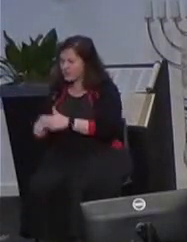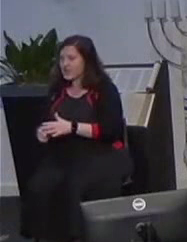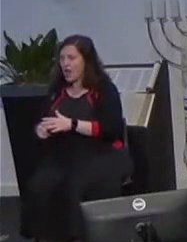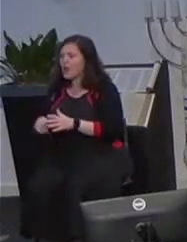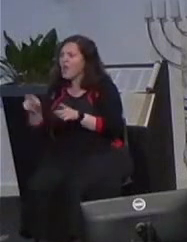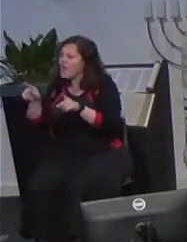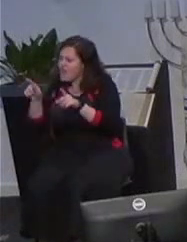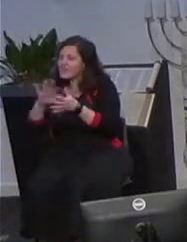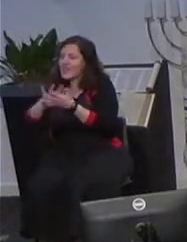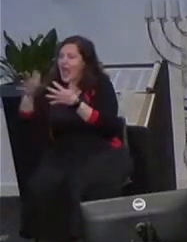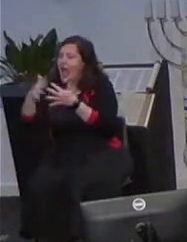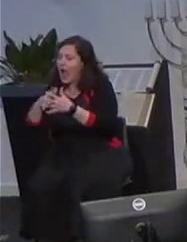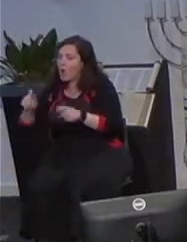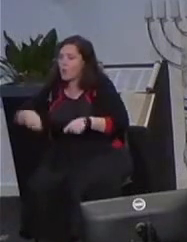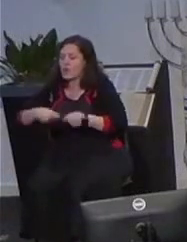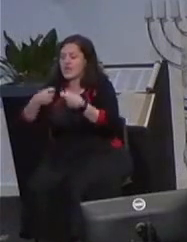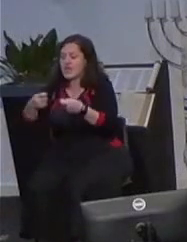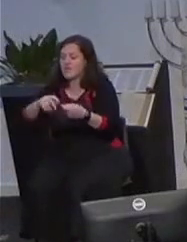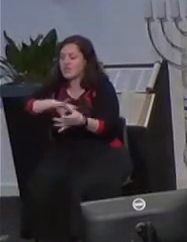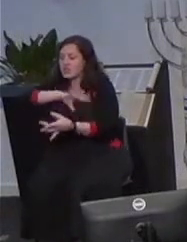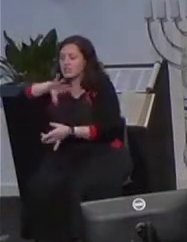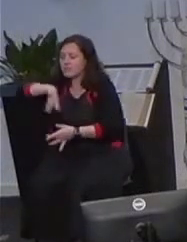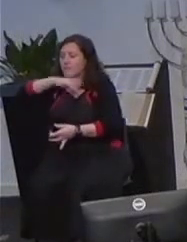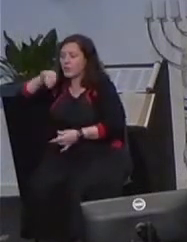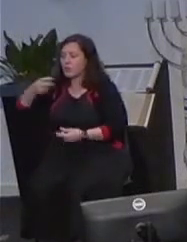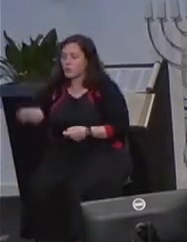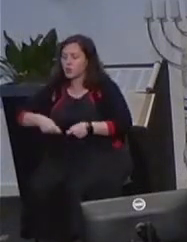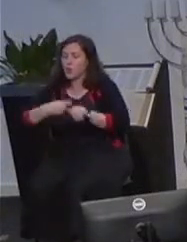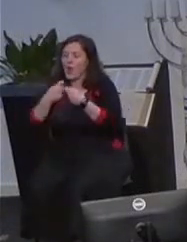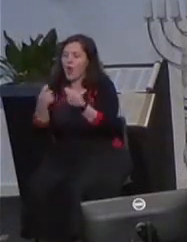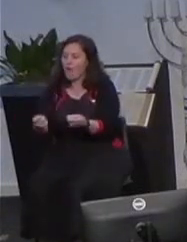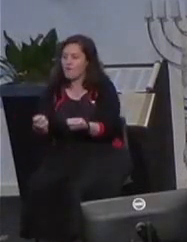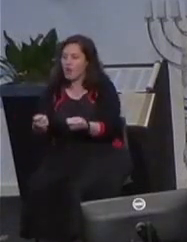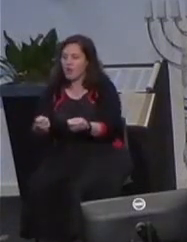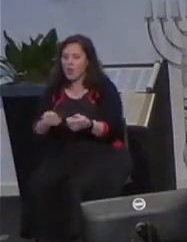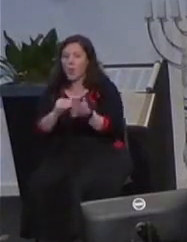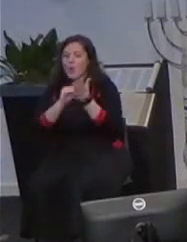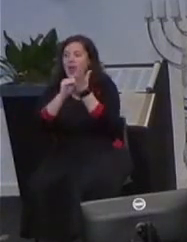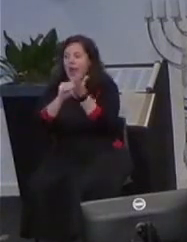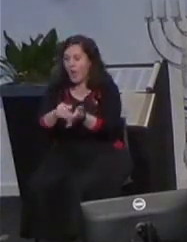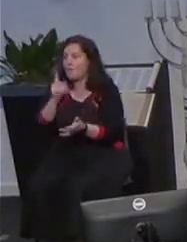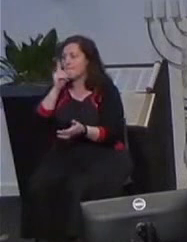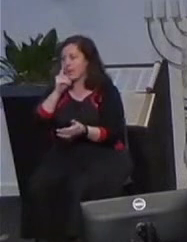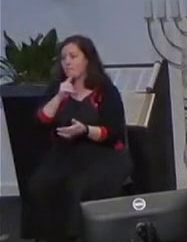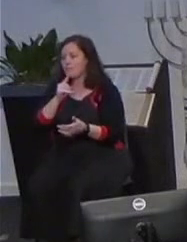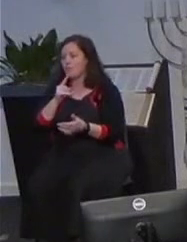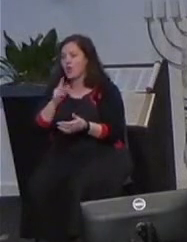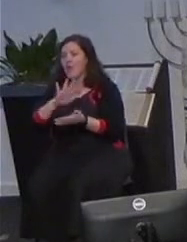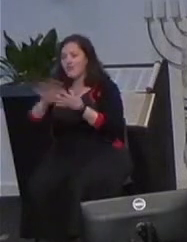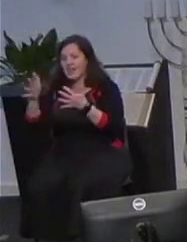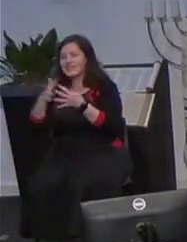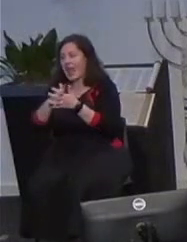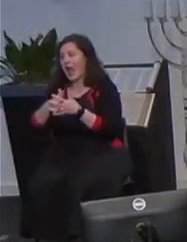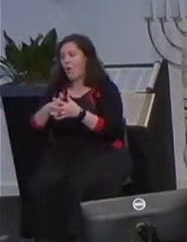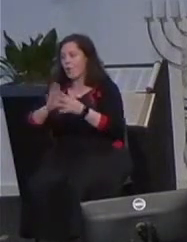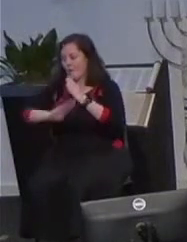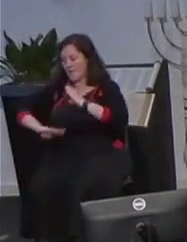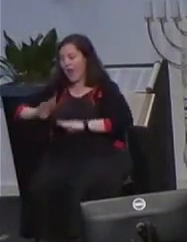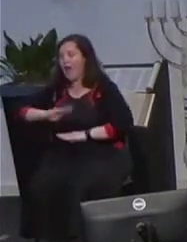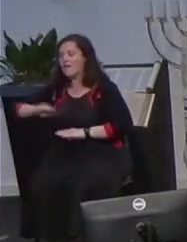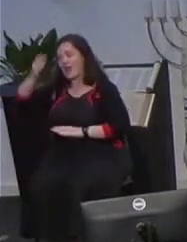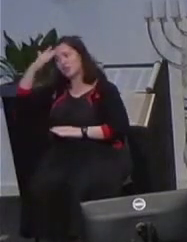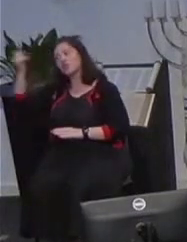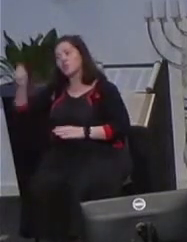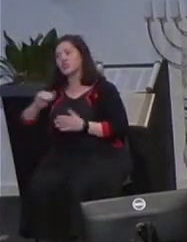spiritual sacrifices that we offer. And it's also our praise and worship. Hebrews says, through Jesus, let